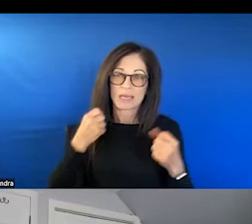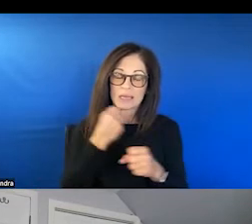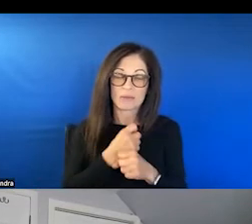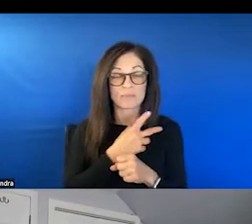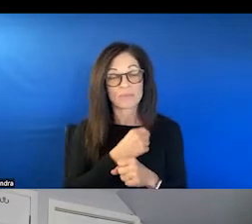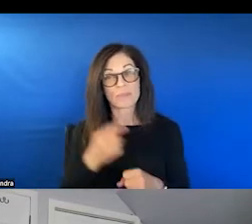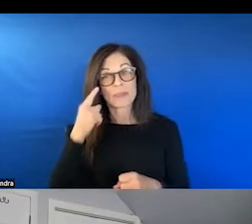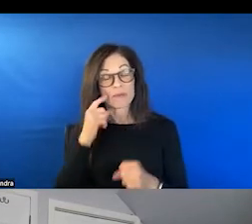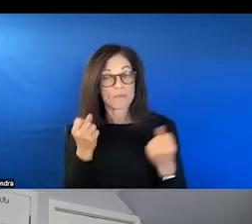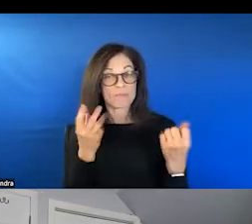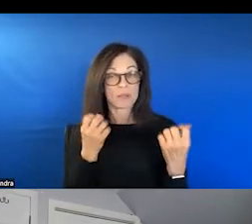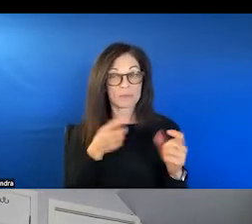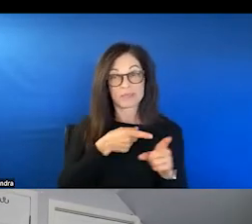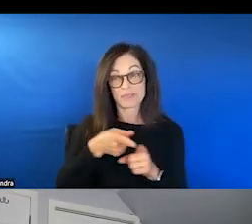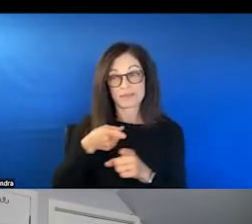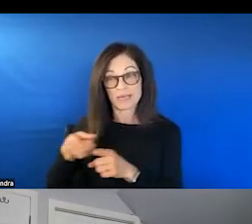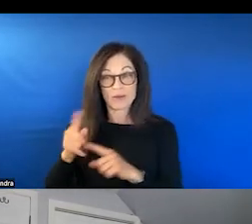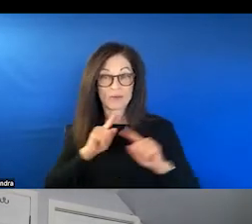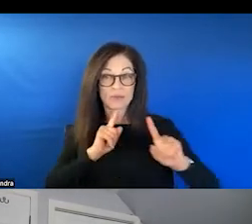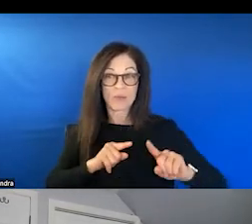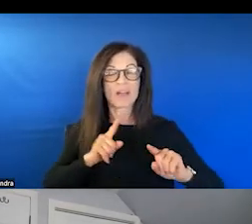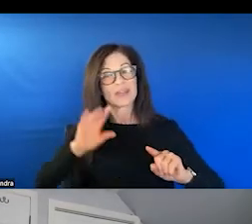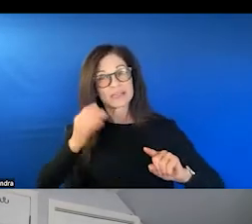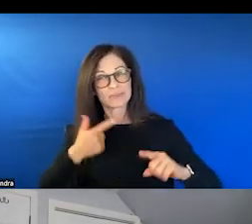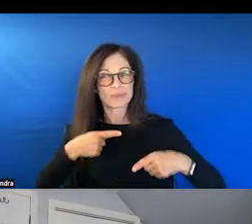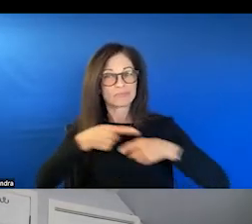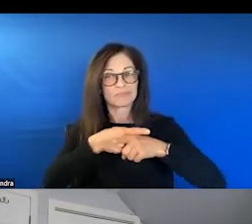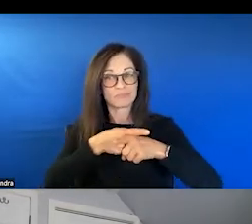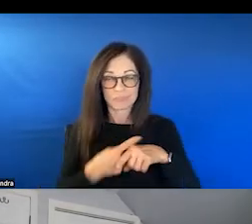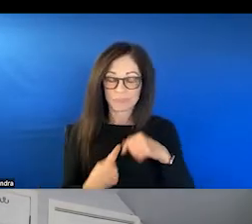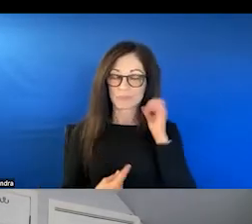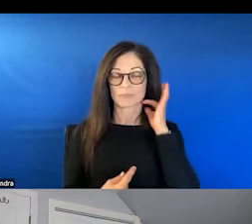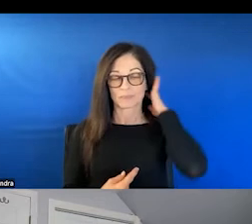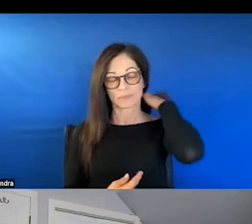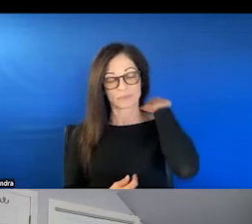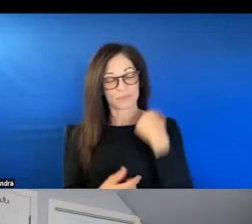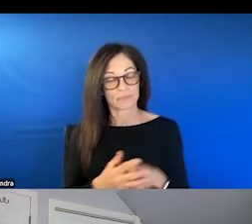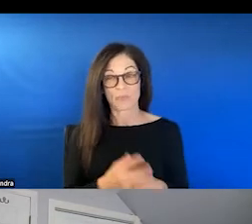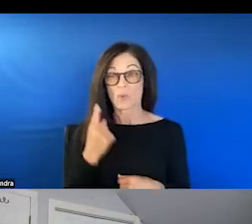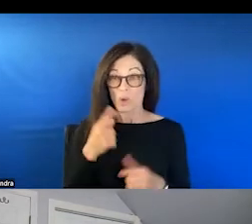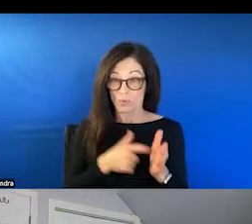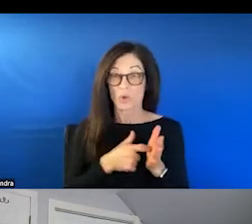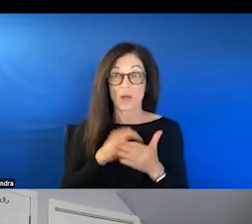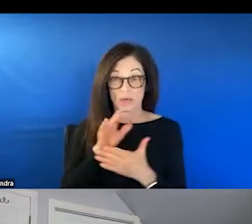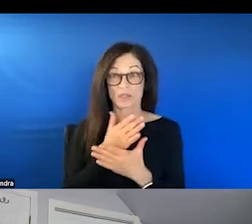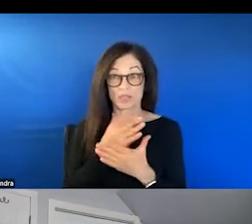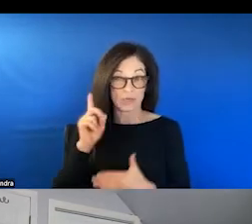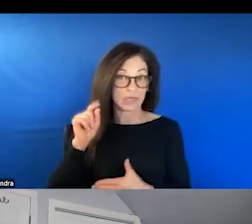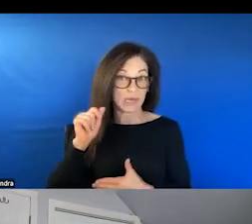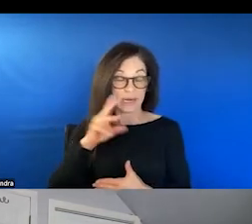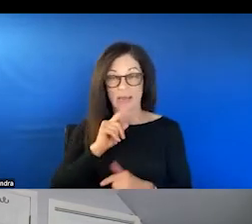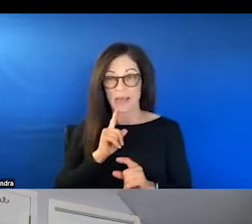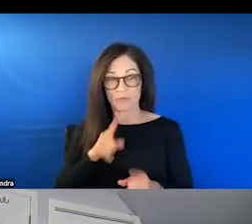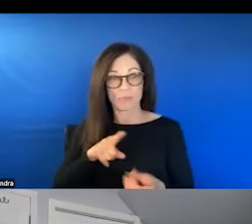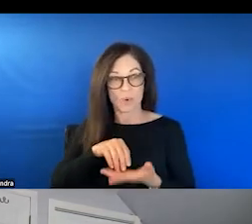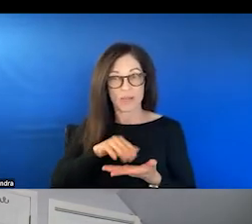context of multidisciplinary response, they seem to be at odds. One requires the sharing of data and reporting for anything